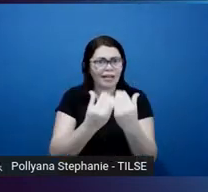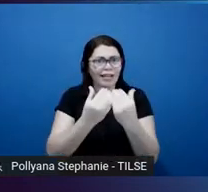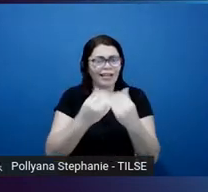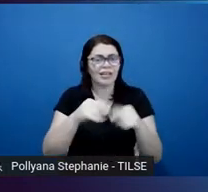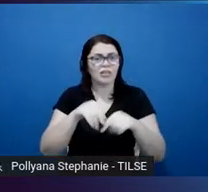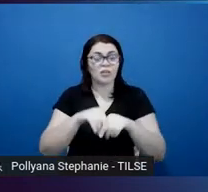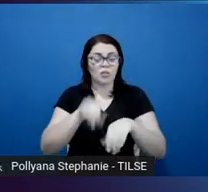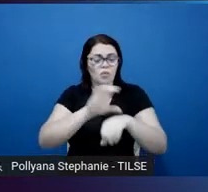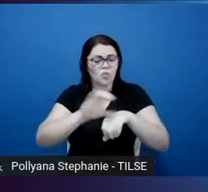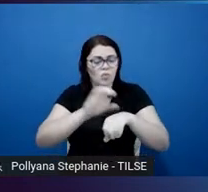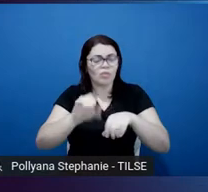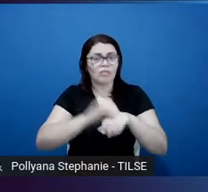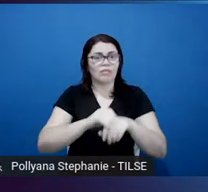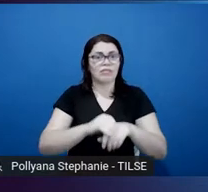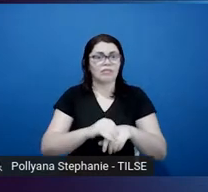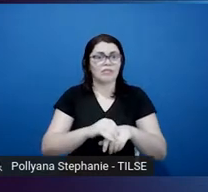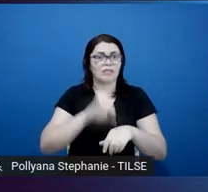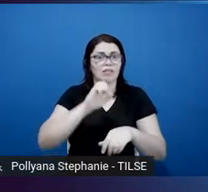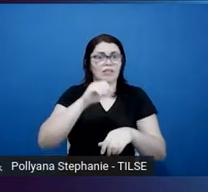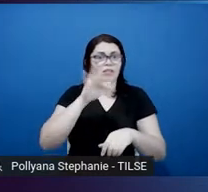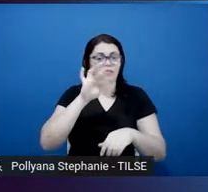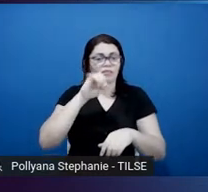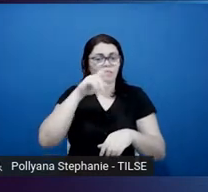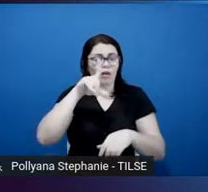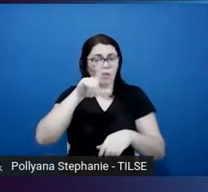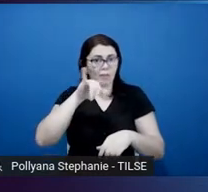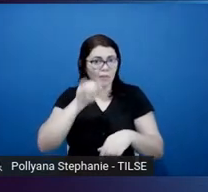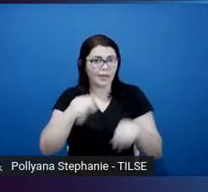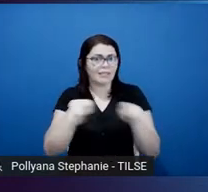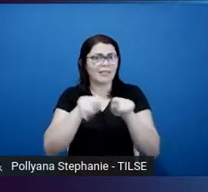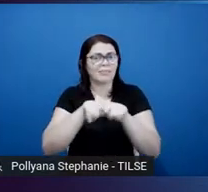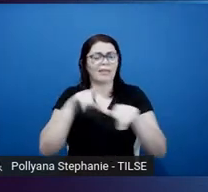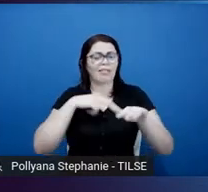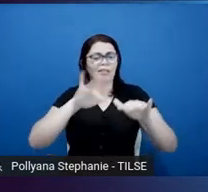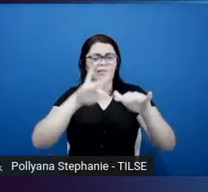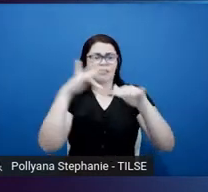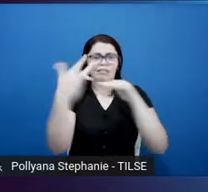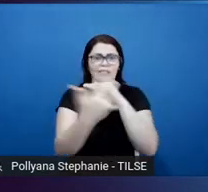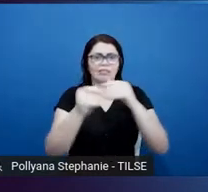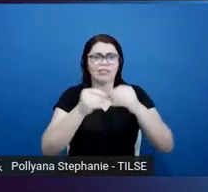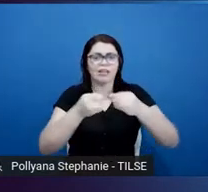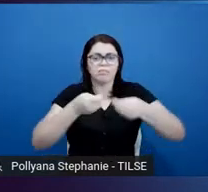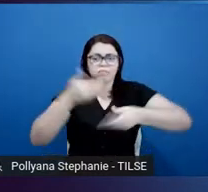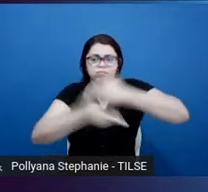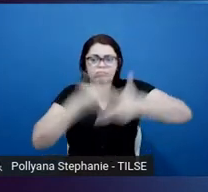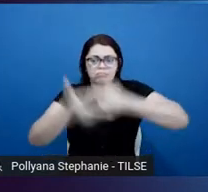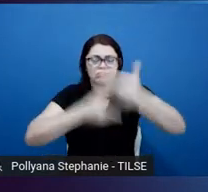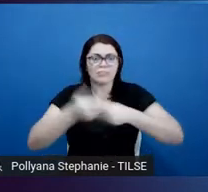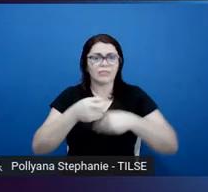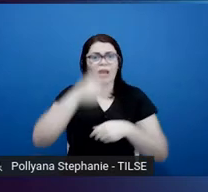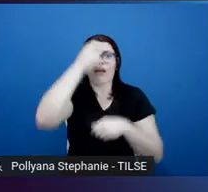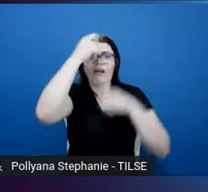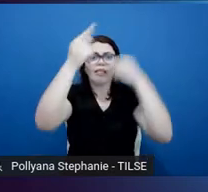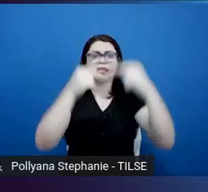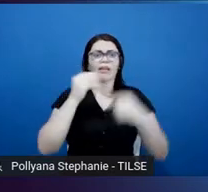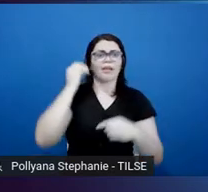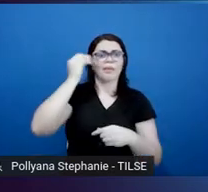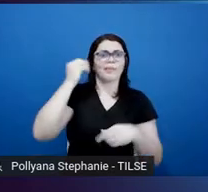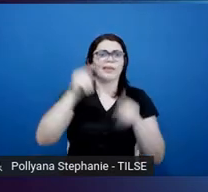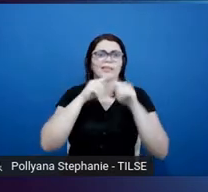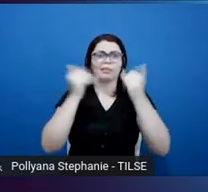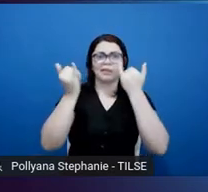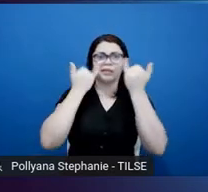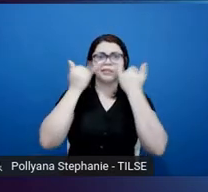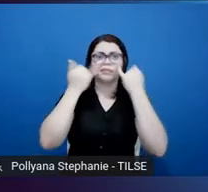program also has social media profiles through which we share ideas, experiences, and information about